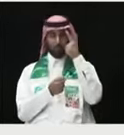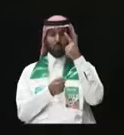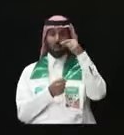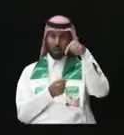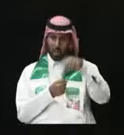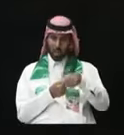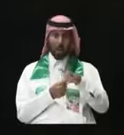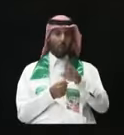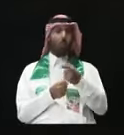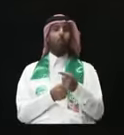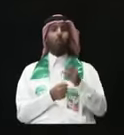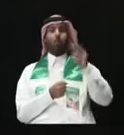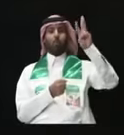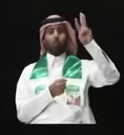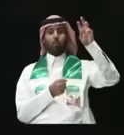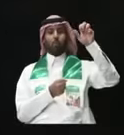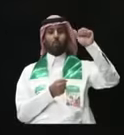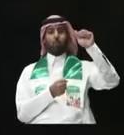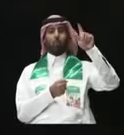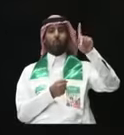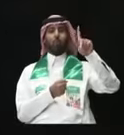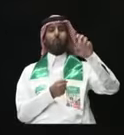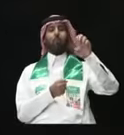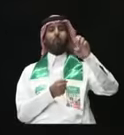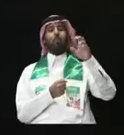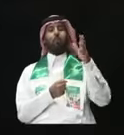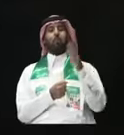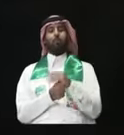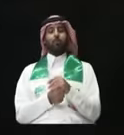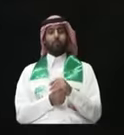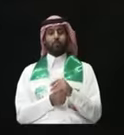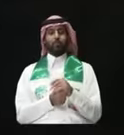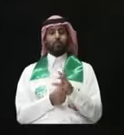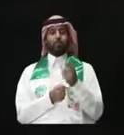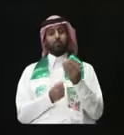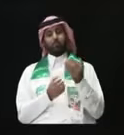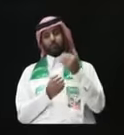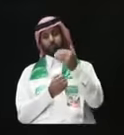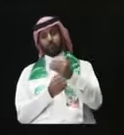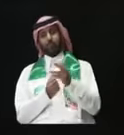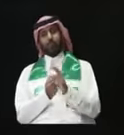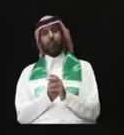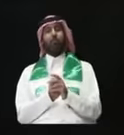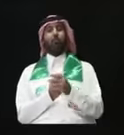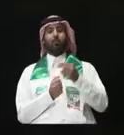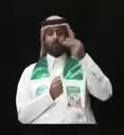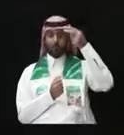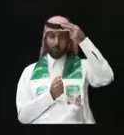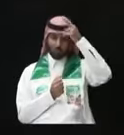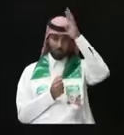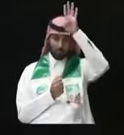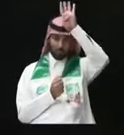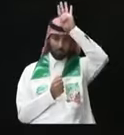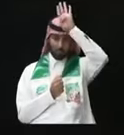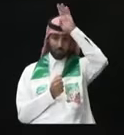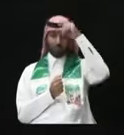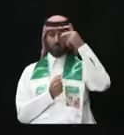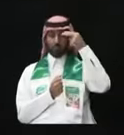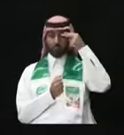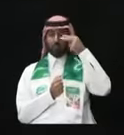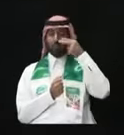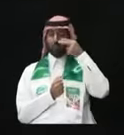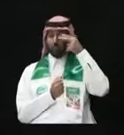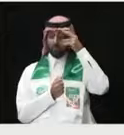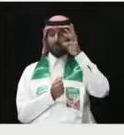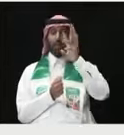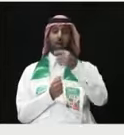up at 7, so I woke up. Next, King Abdulaziz regained Riyadh. We